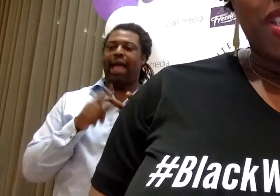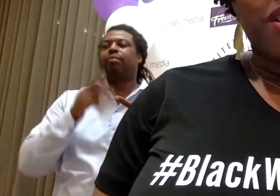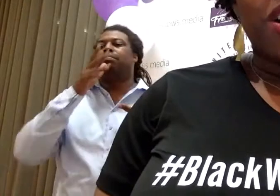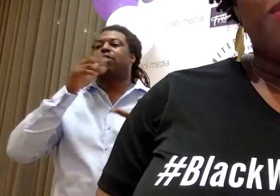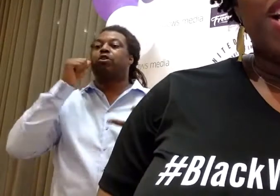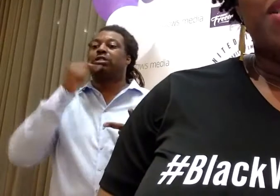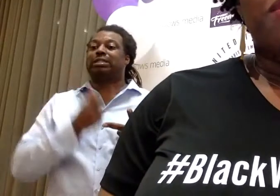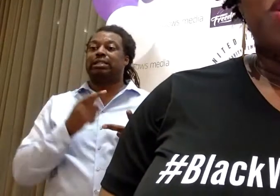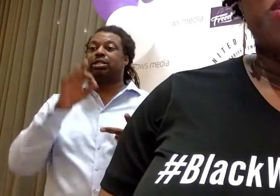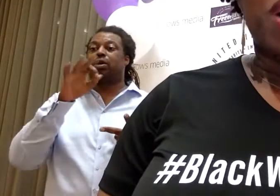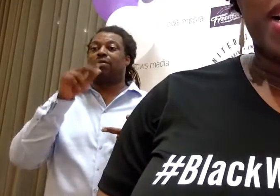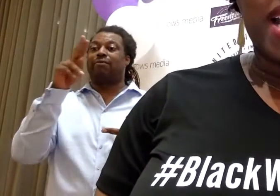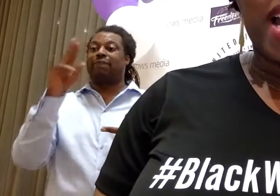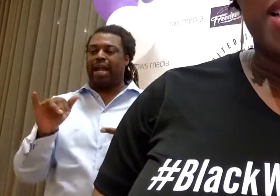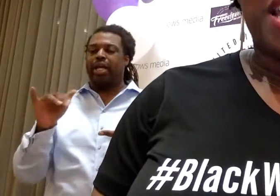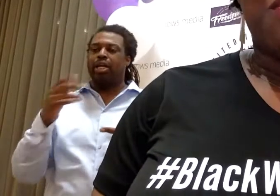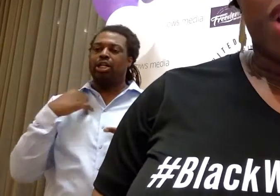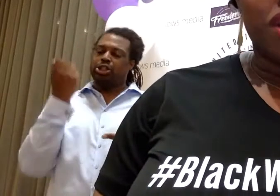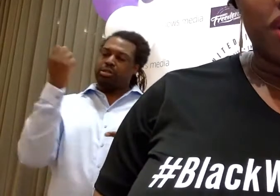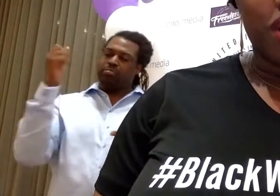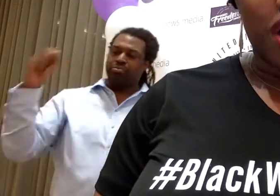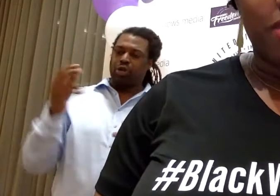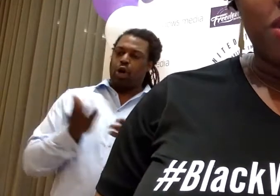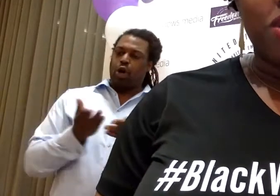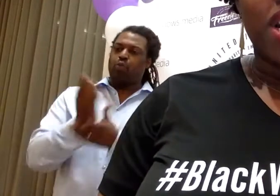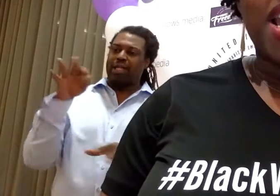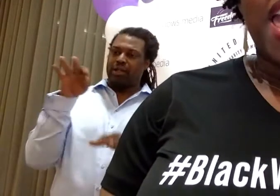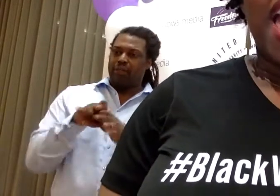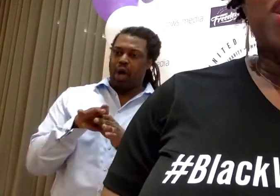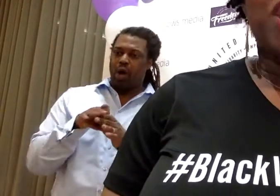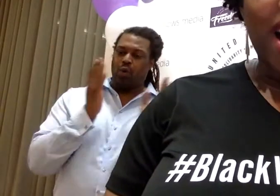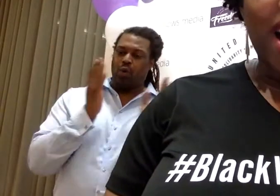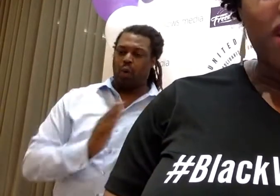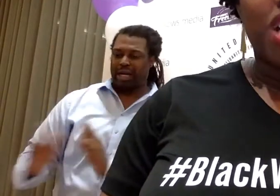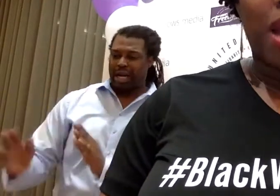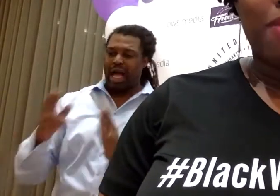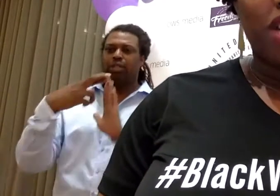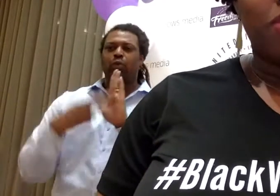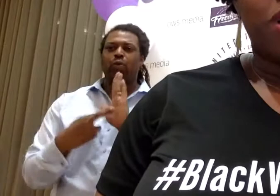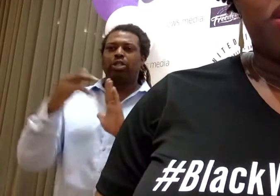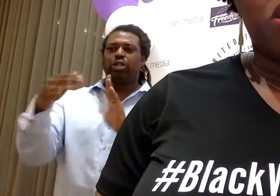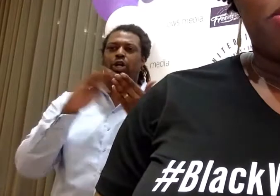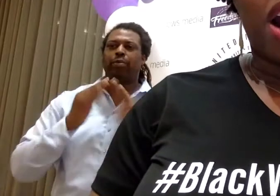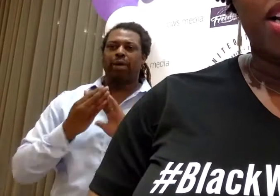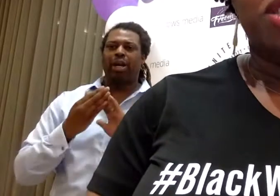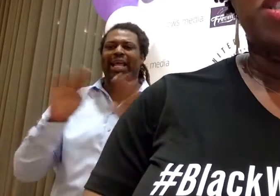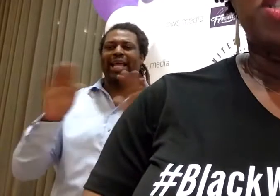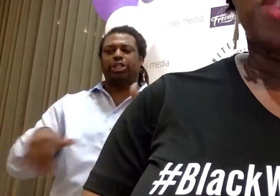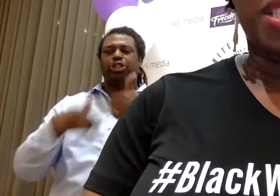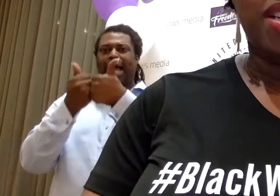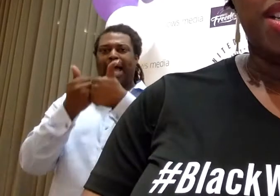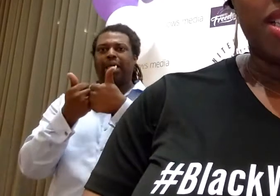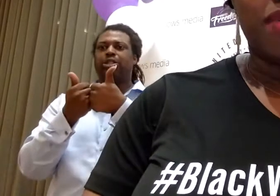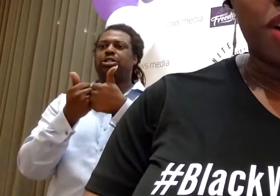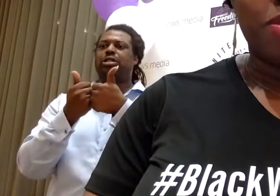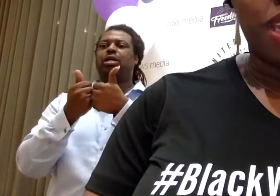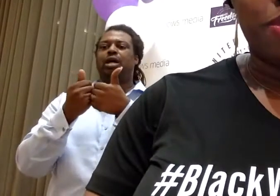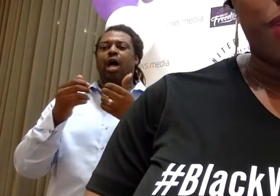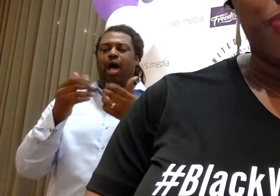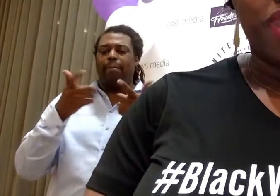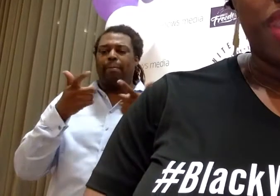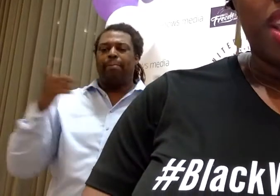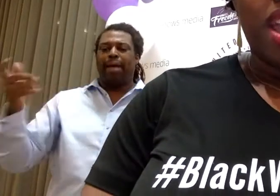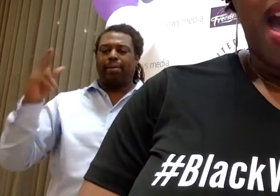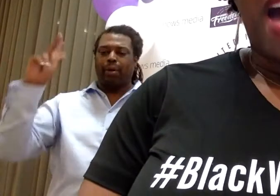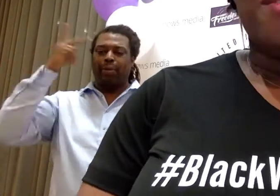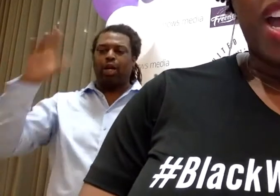who asserted her right to vote, organized and registered her community, and challenged a major political party to address the needs of her